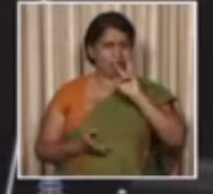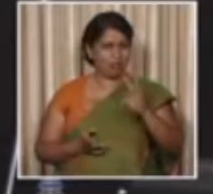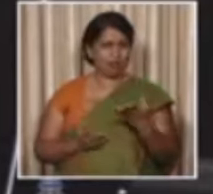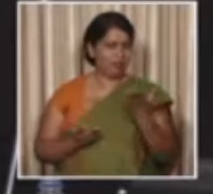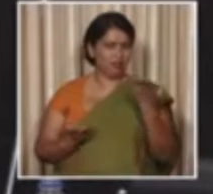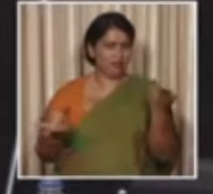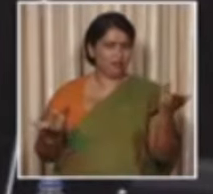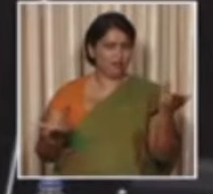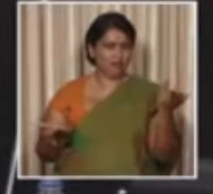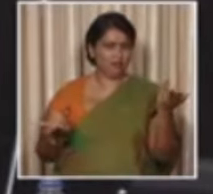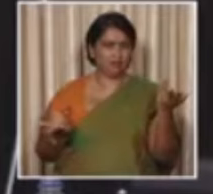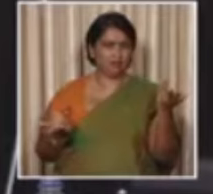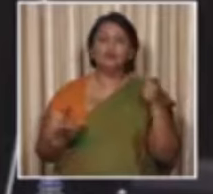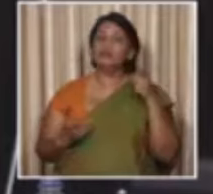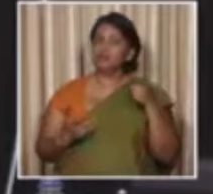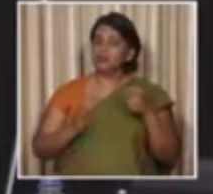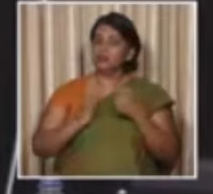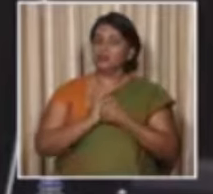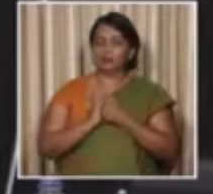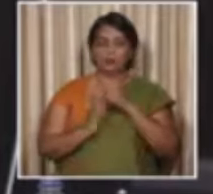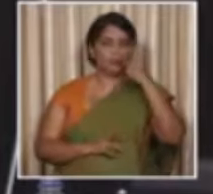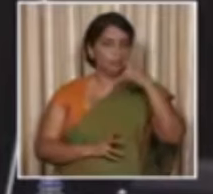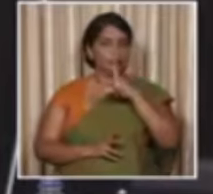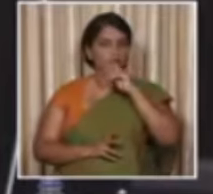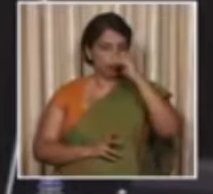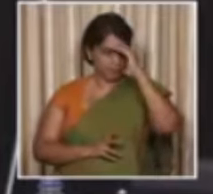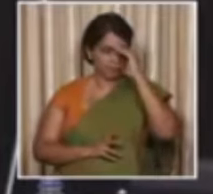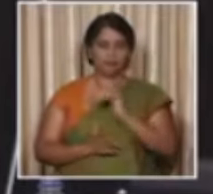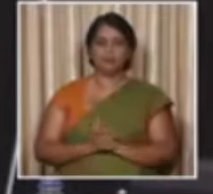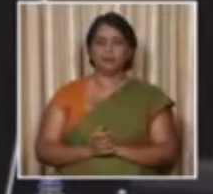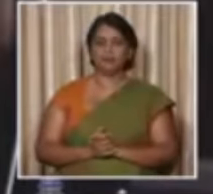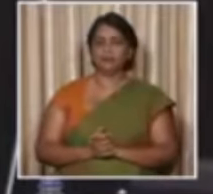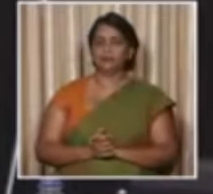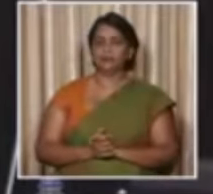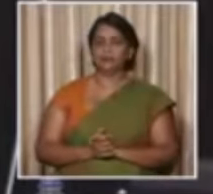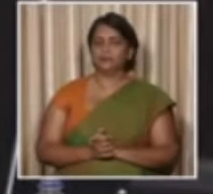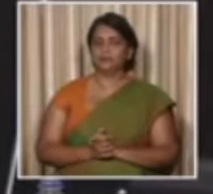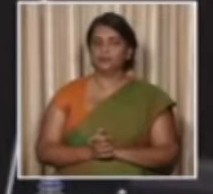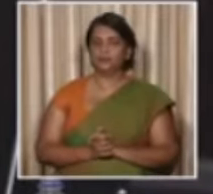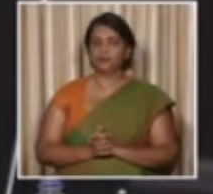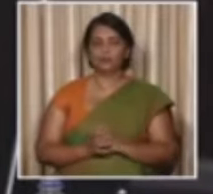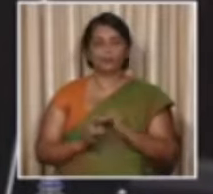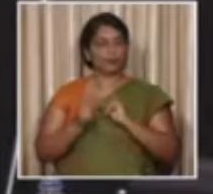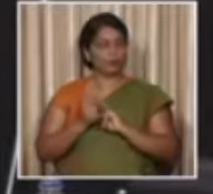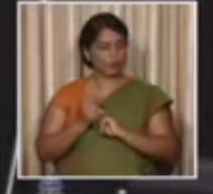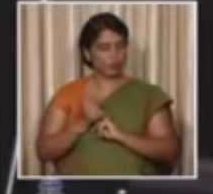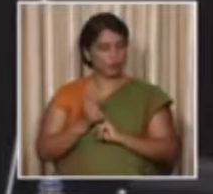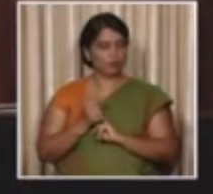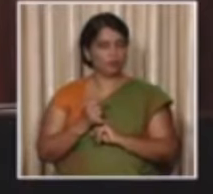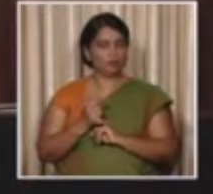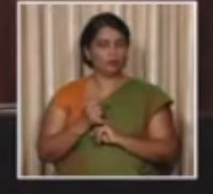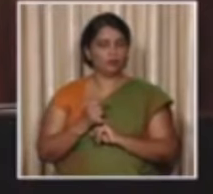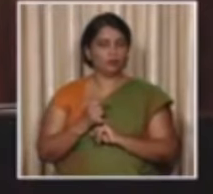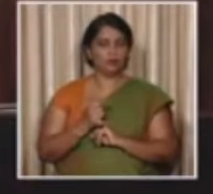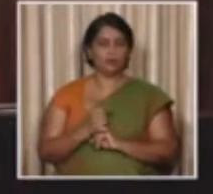Then honorable speaker, that the other Honorable, issue is Honorable Sumandiran, being my name is being referred to,